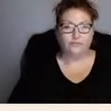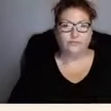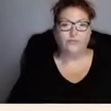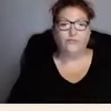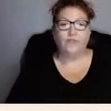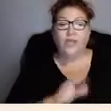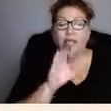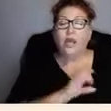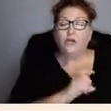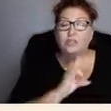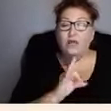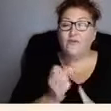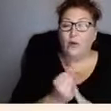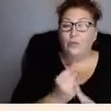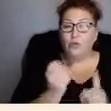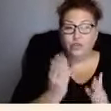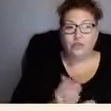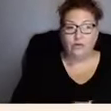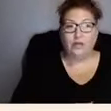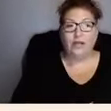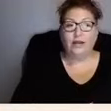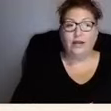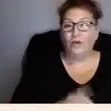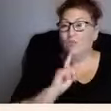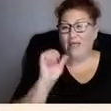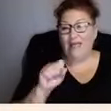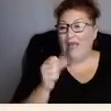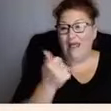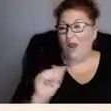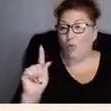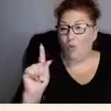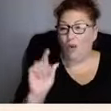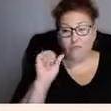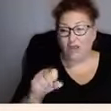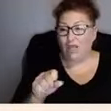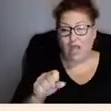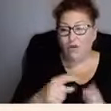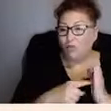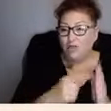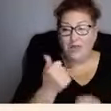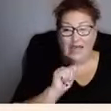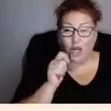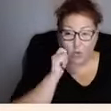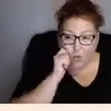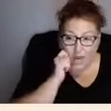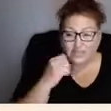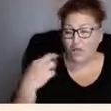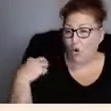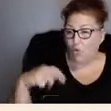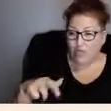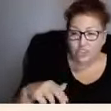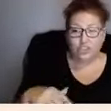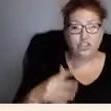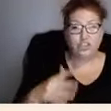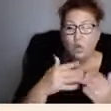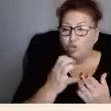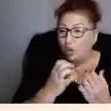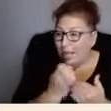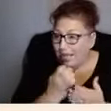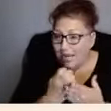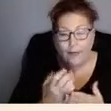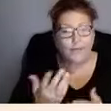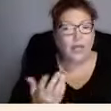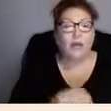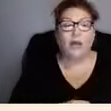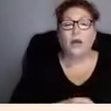Characteristics of an abuser. It can really be anyone. They can represent any racial, religious, or socioeconomic group. Most frequently,